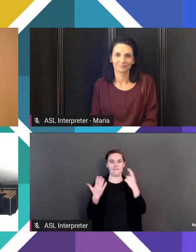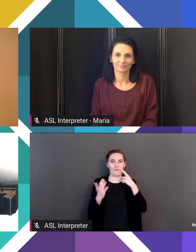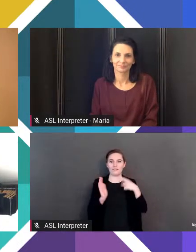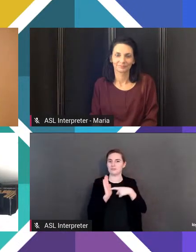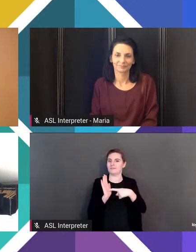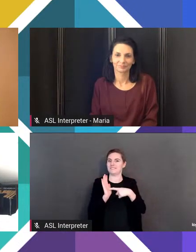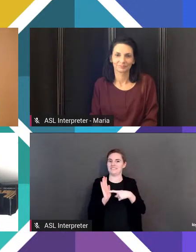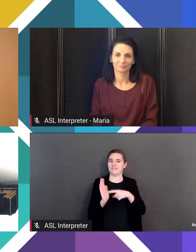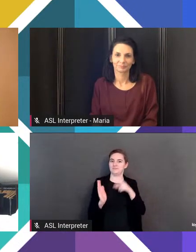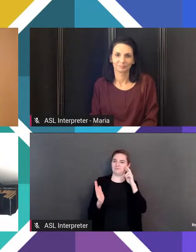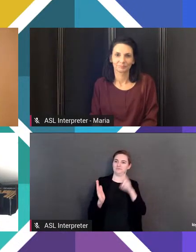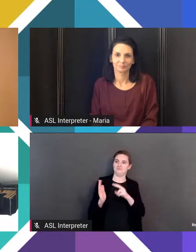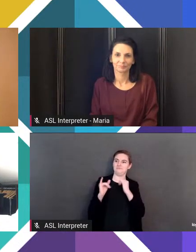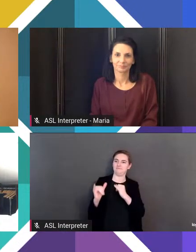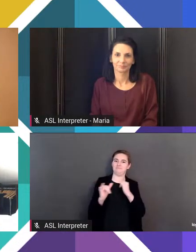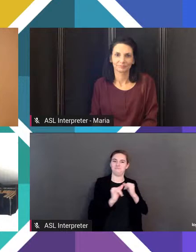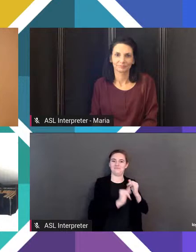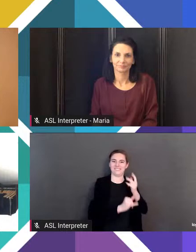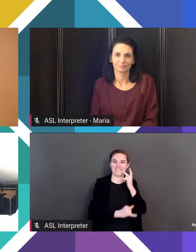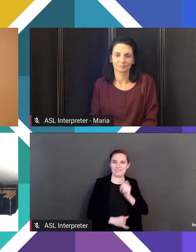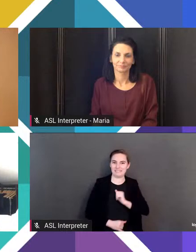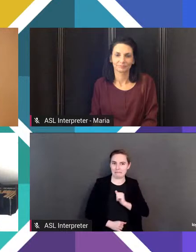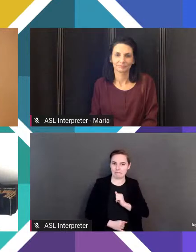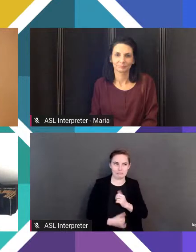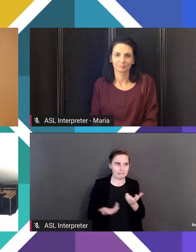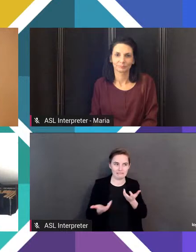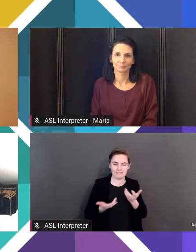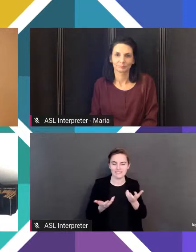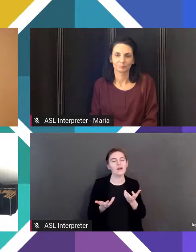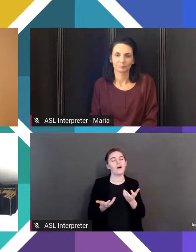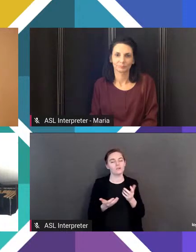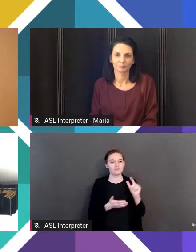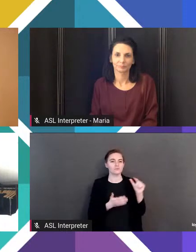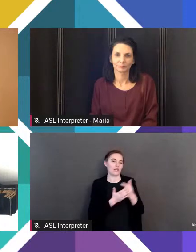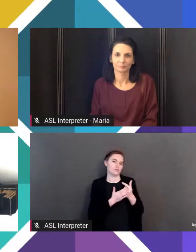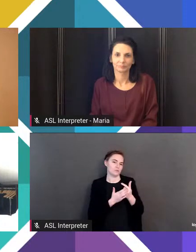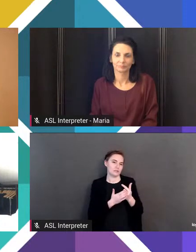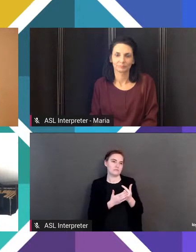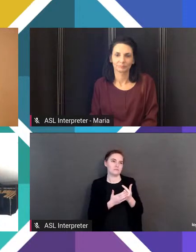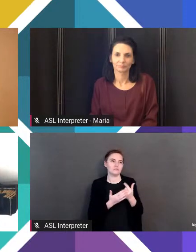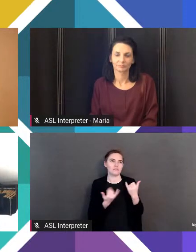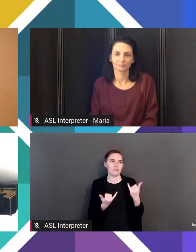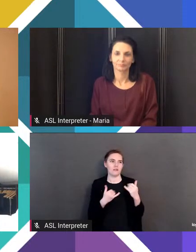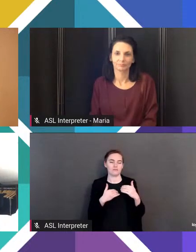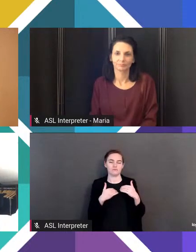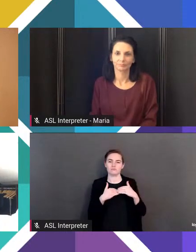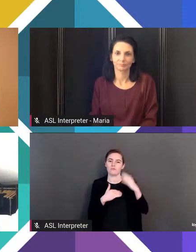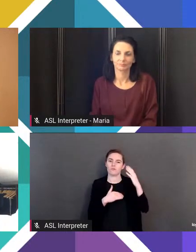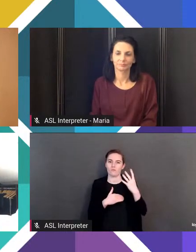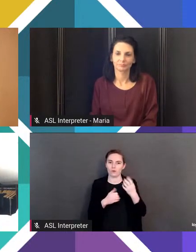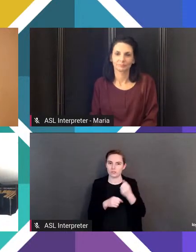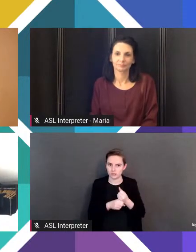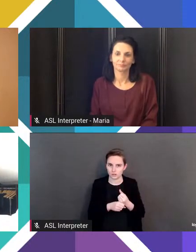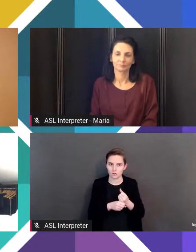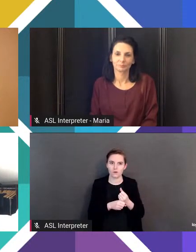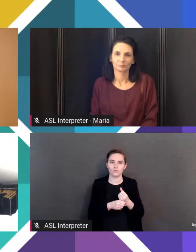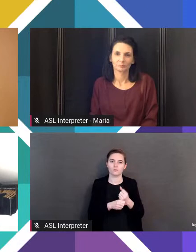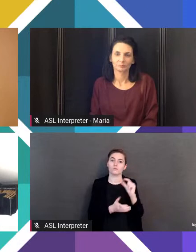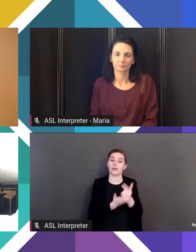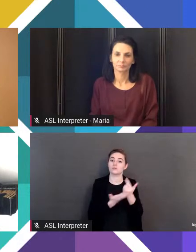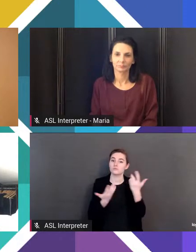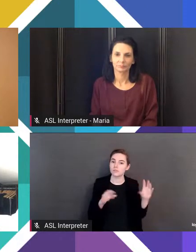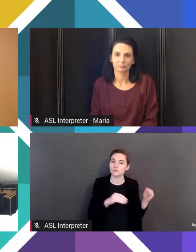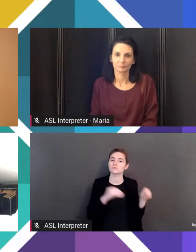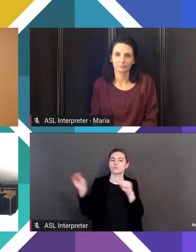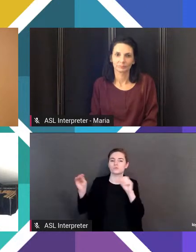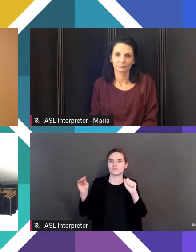So it really wasn't until I'd graduated, you know, over 4 years ago, and like I had moved to San Francisco right afterwards. And I think that for me